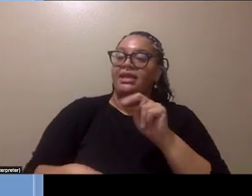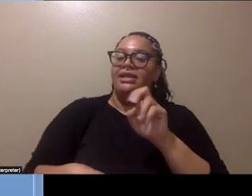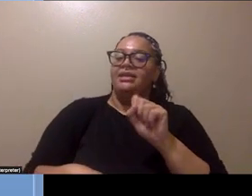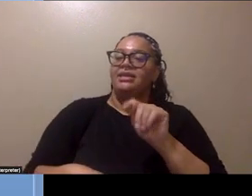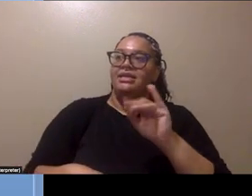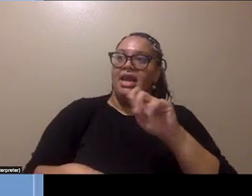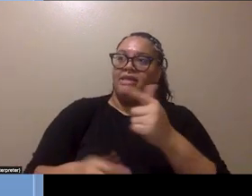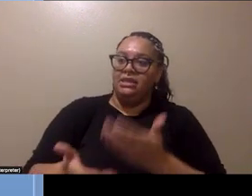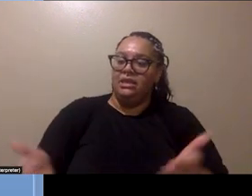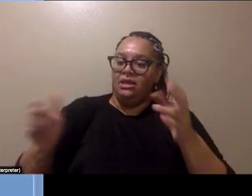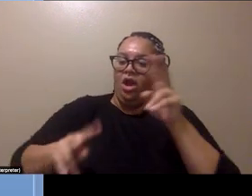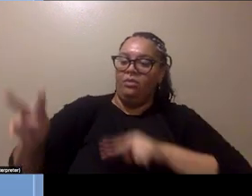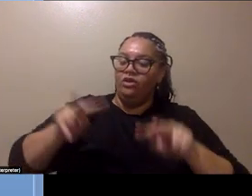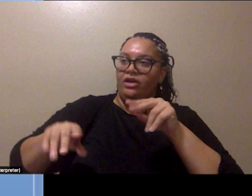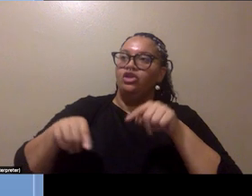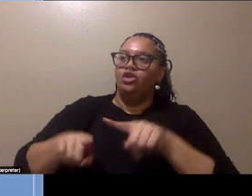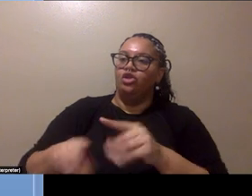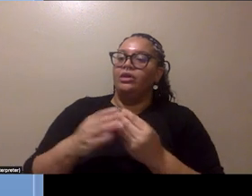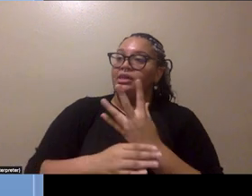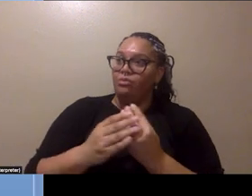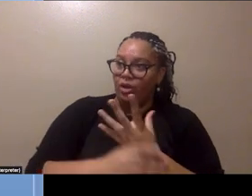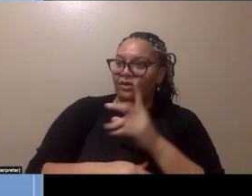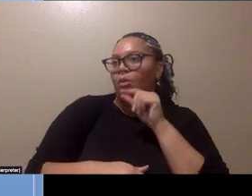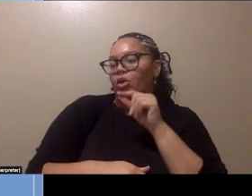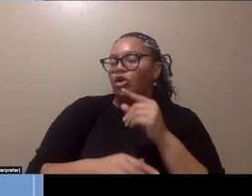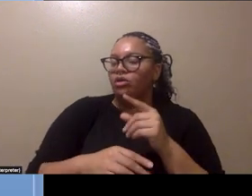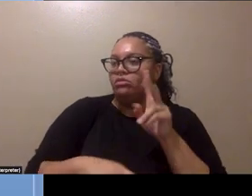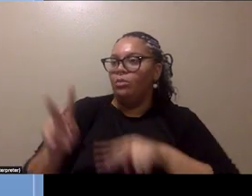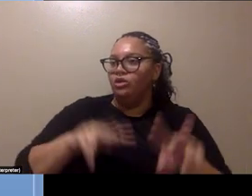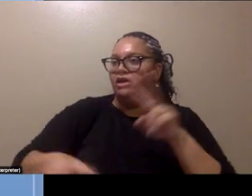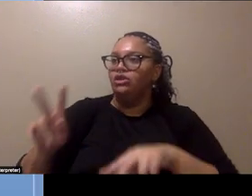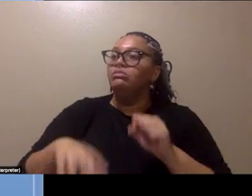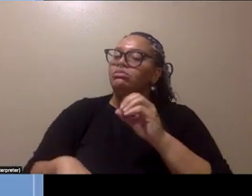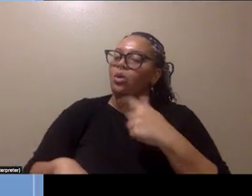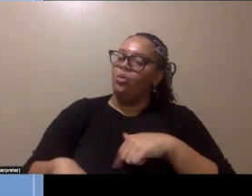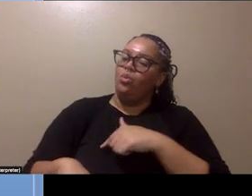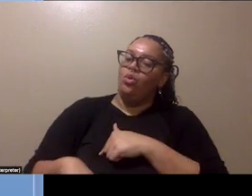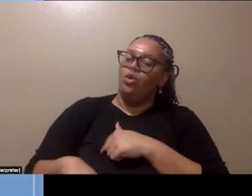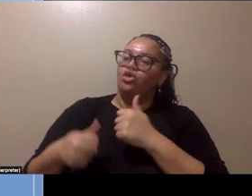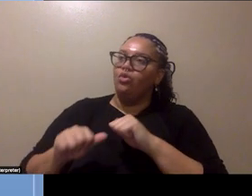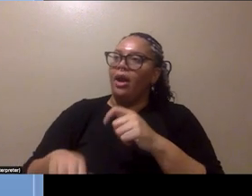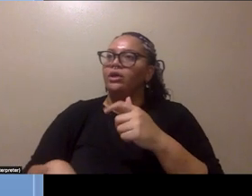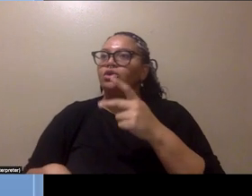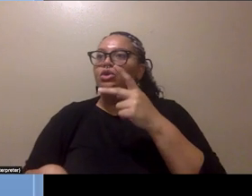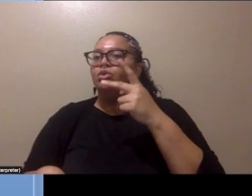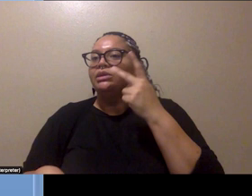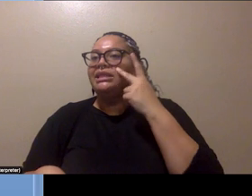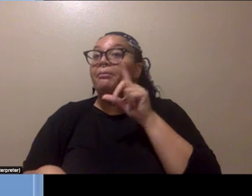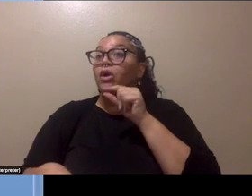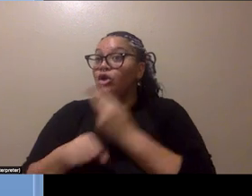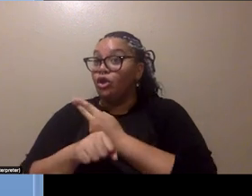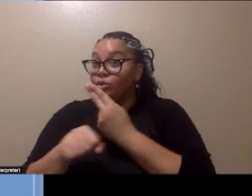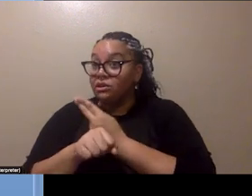our snag, so we did the nesting observations in the spring, the bird observations. So when we were trying